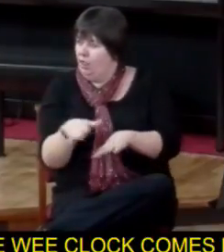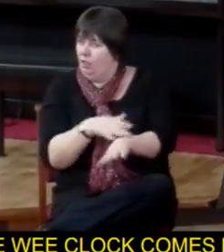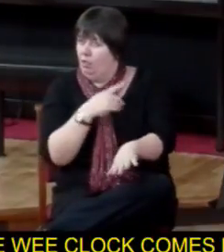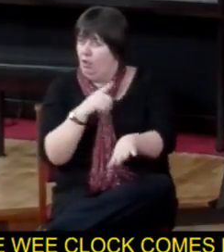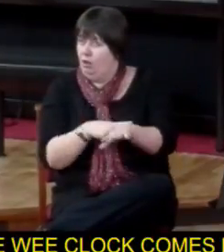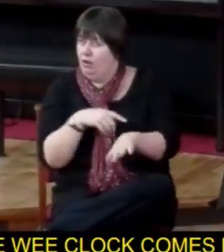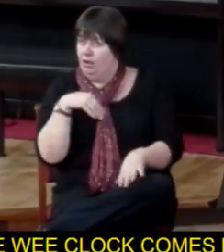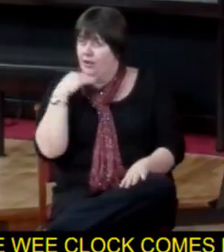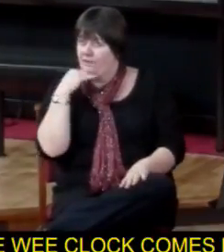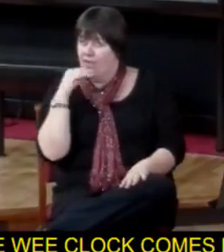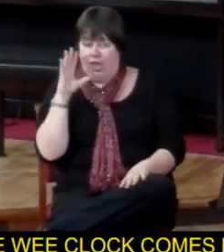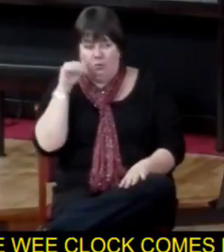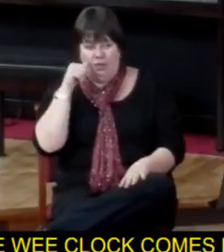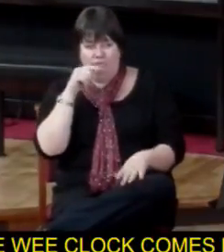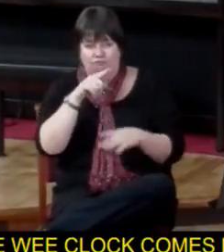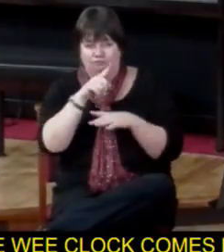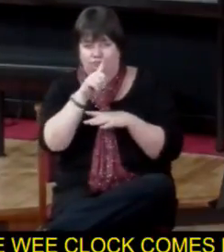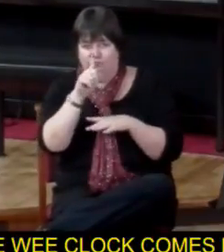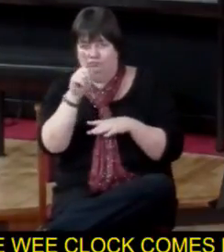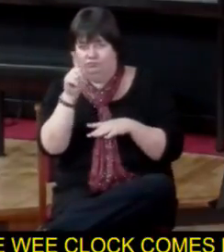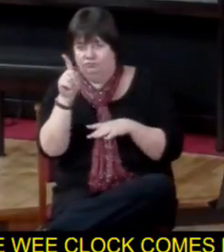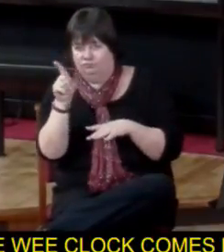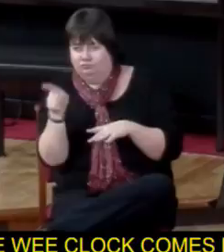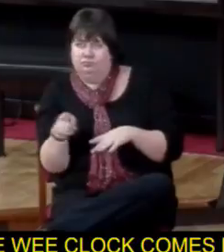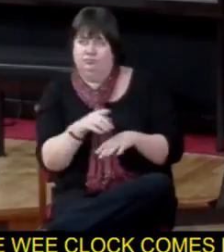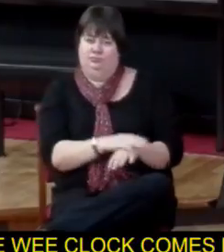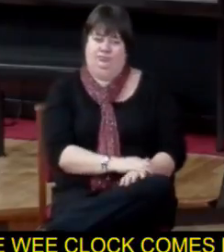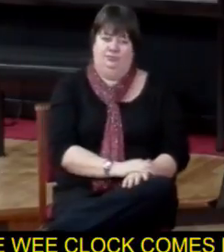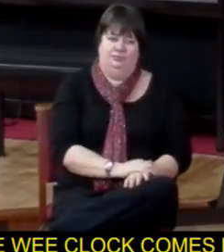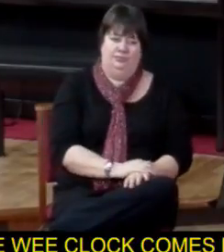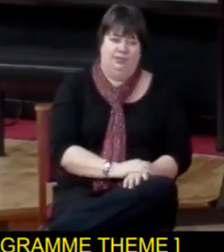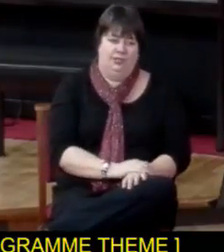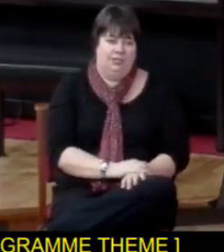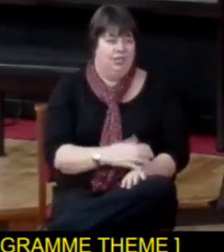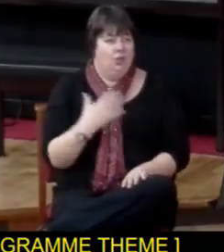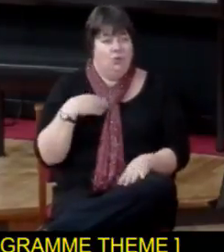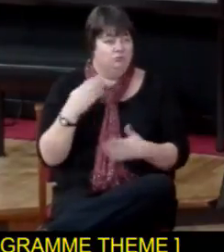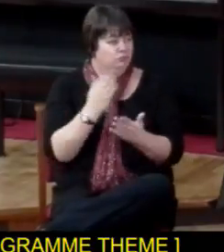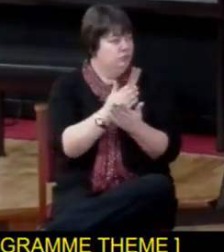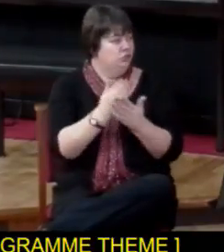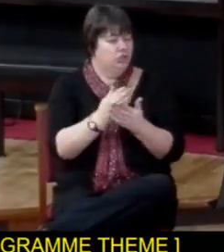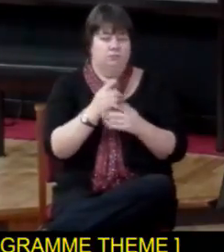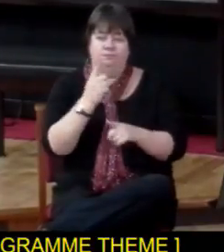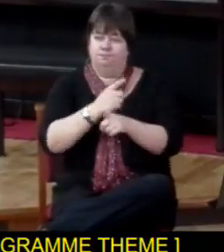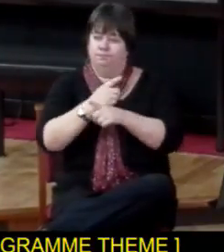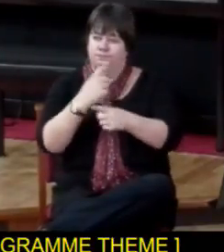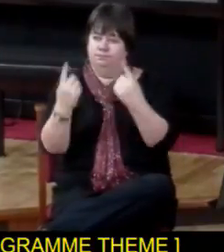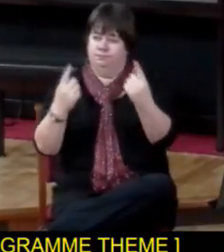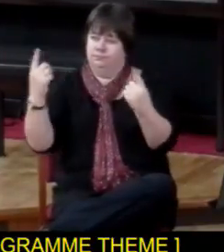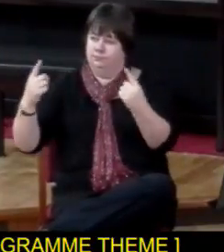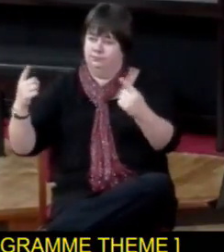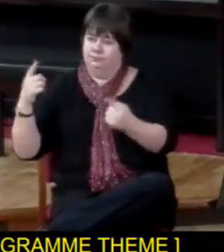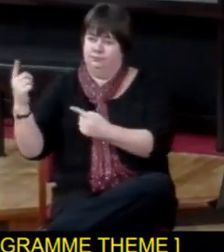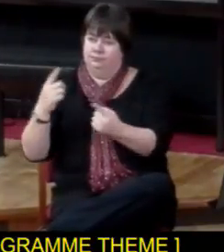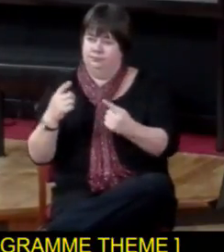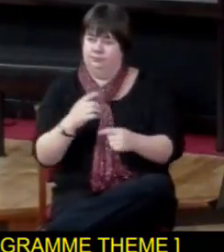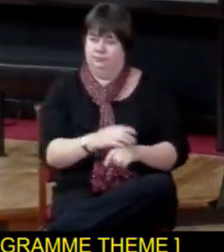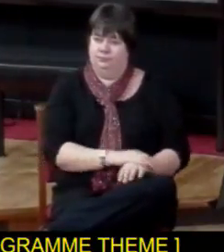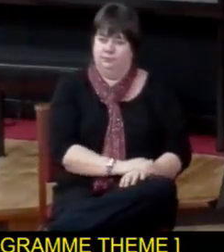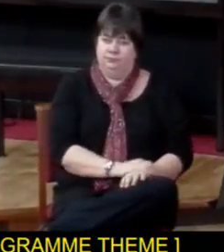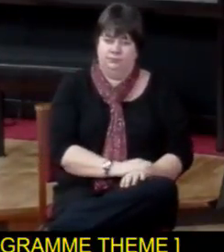I will hit the clock. Go for it. Share.